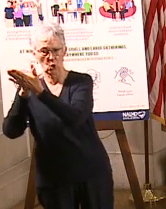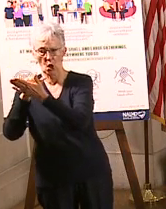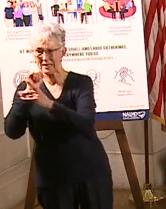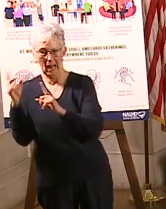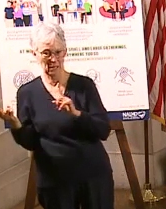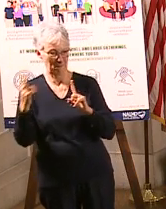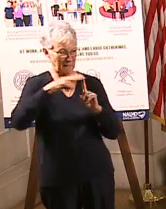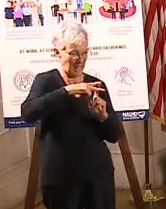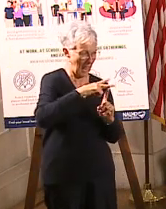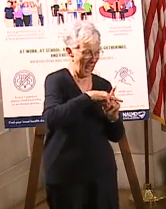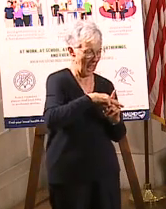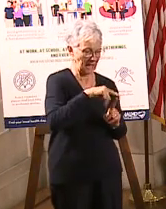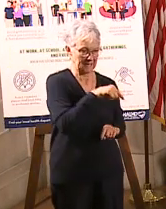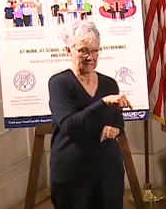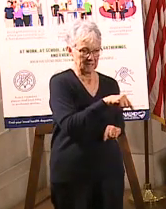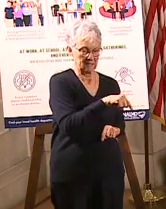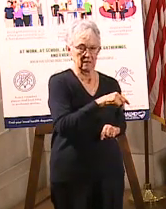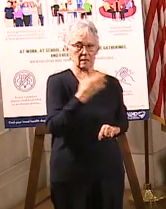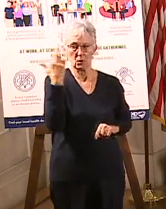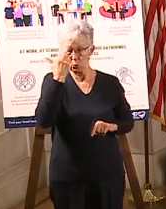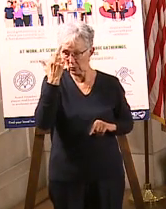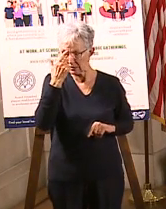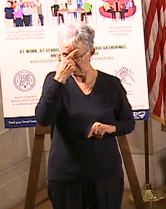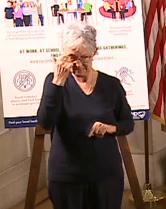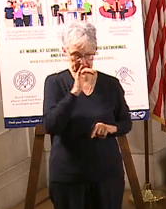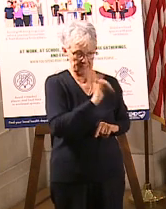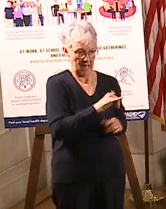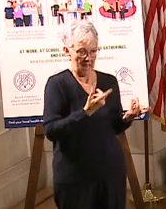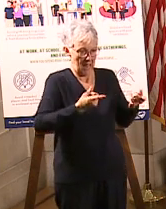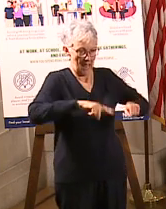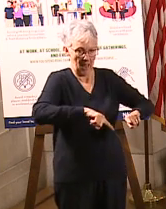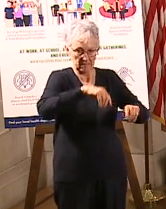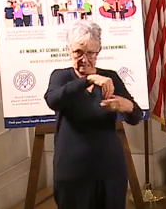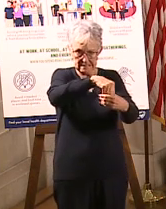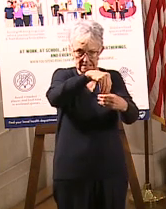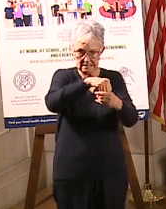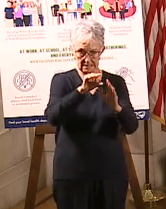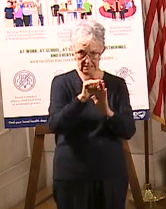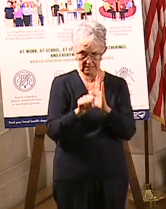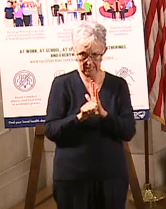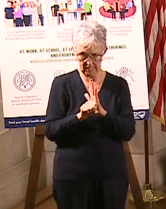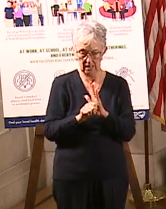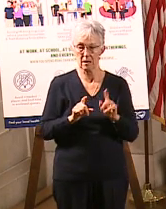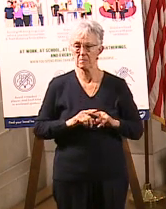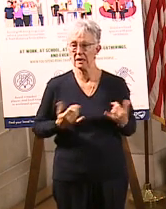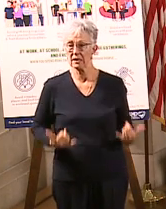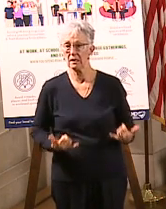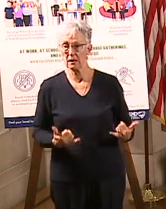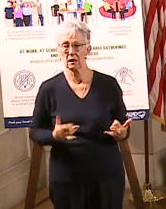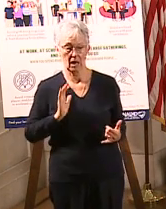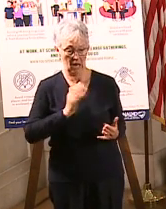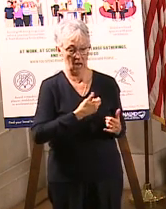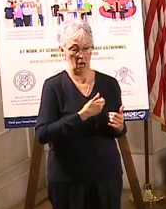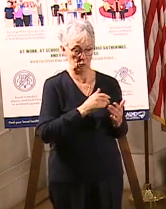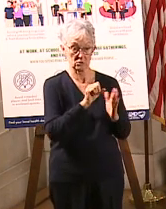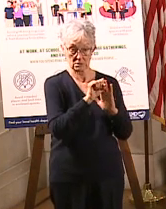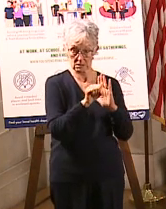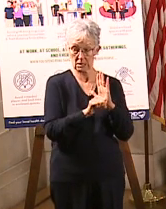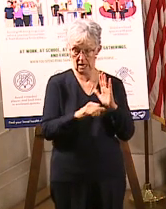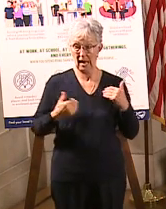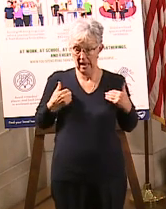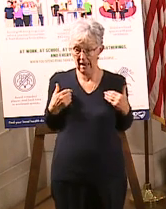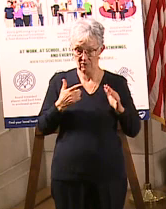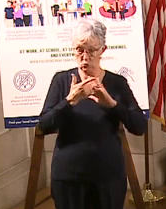that all the activity was internal state activity. But because we now have a state law specifically addressing human